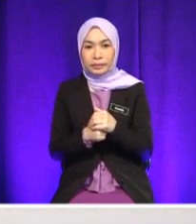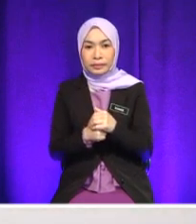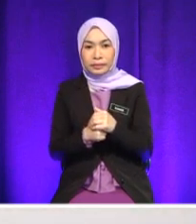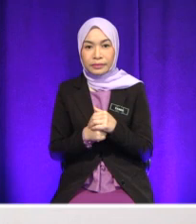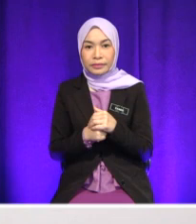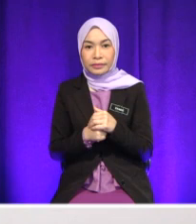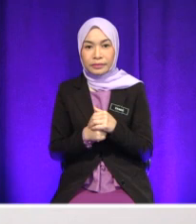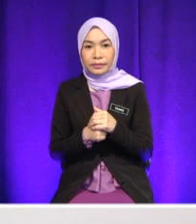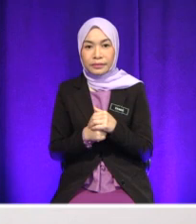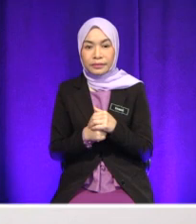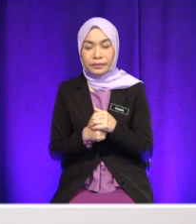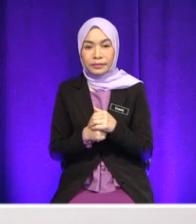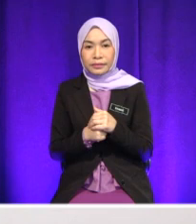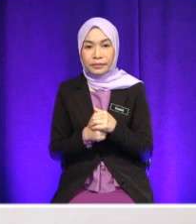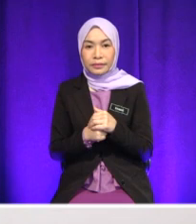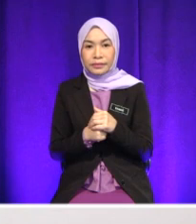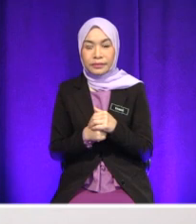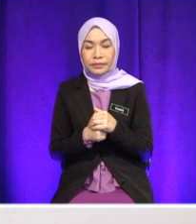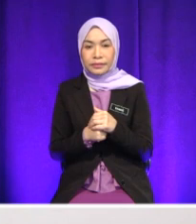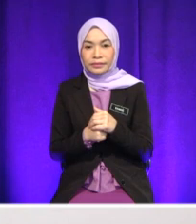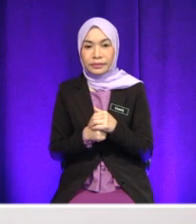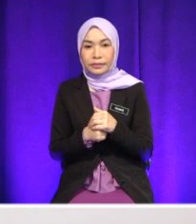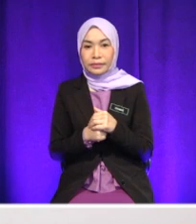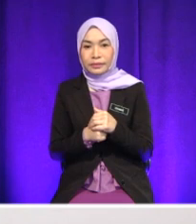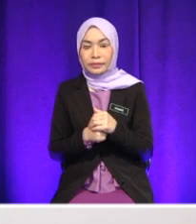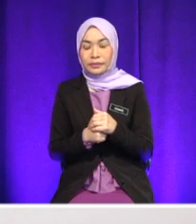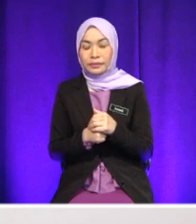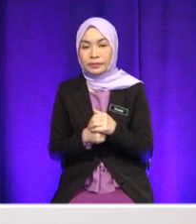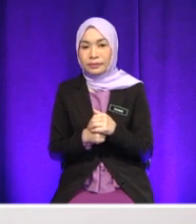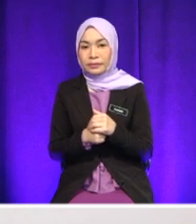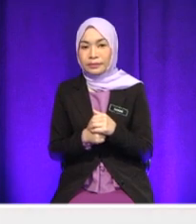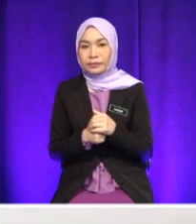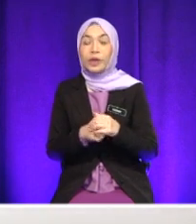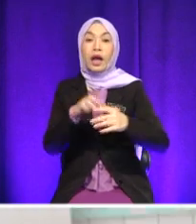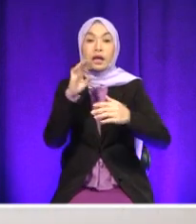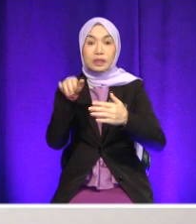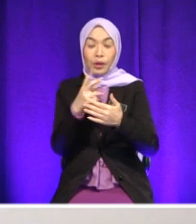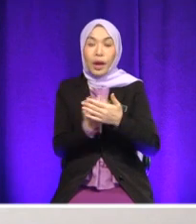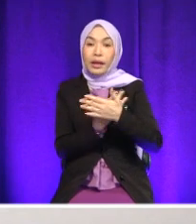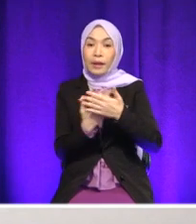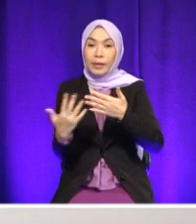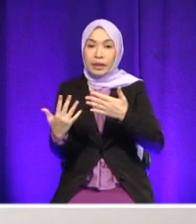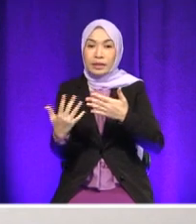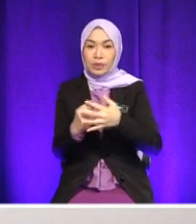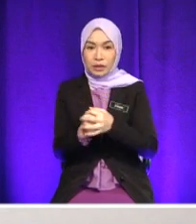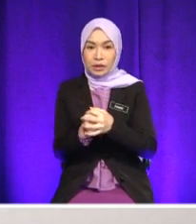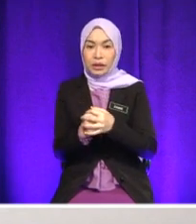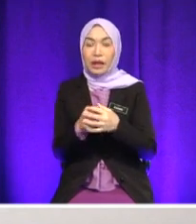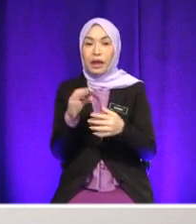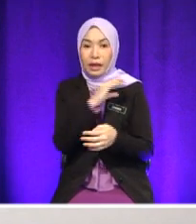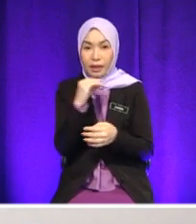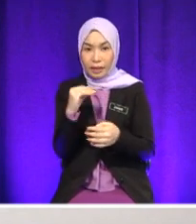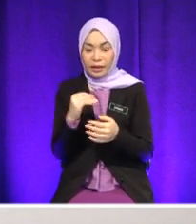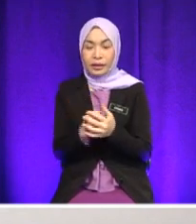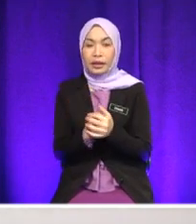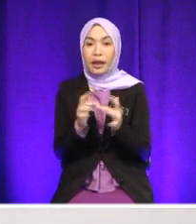this splendid opportunity to create her own Facebook page. I strongly recommend her to promote her products by shedding